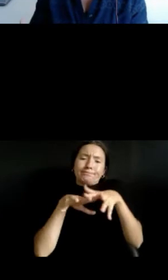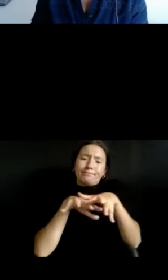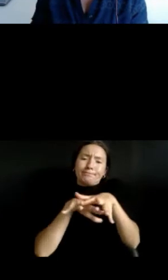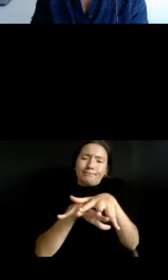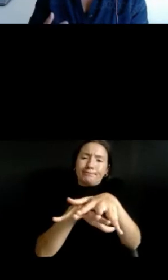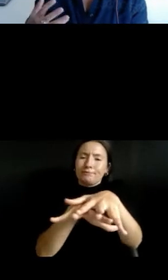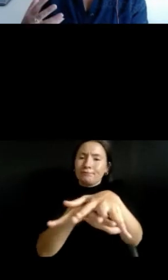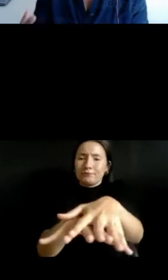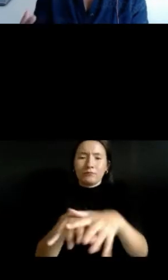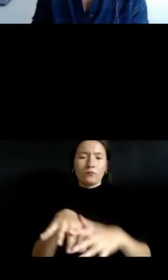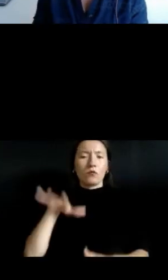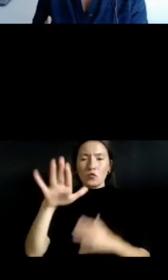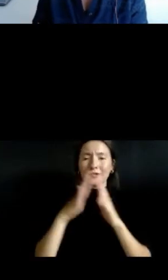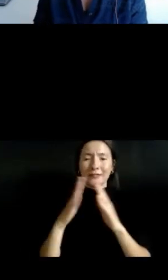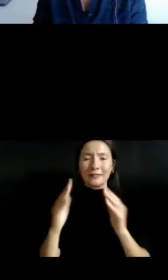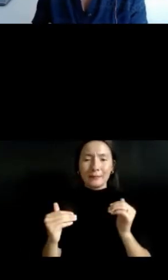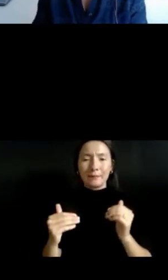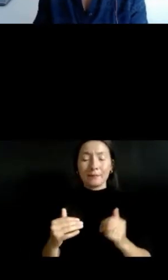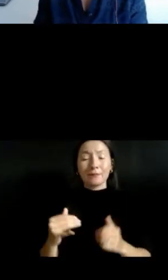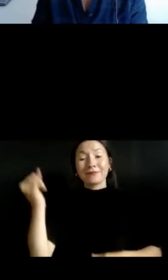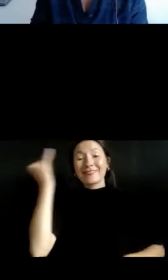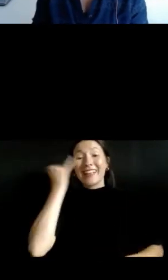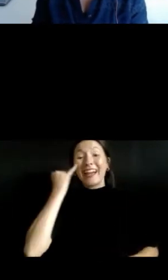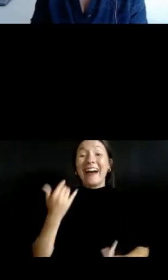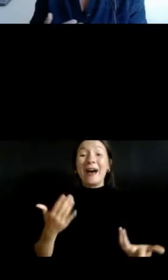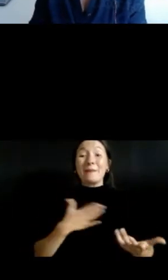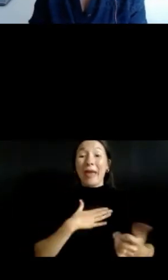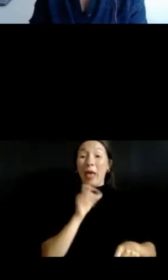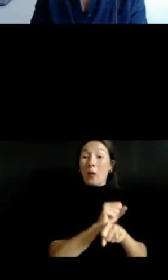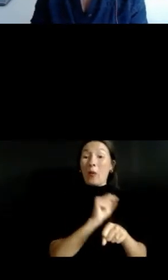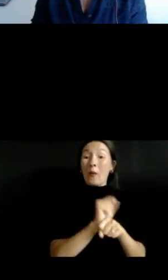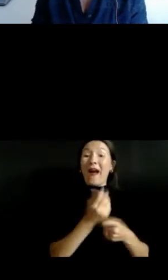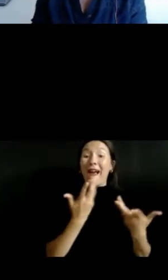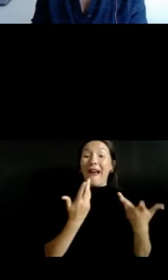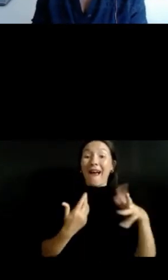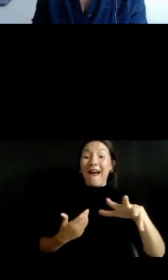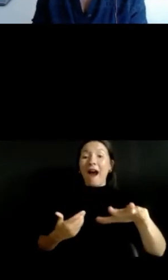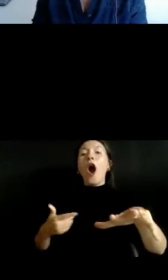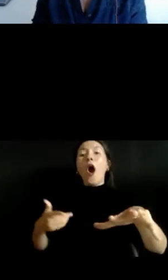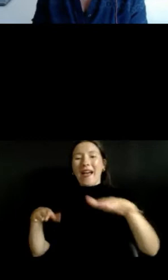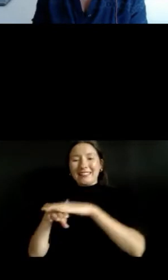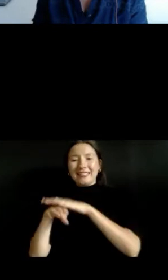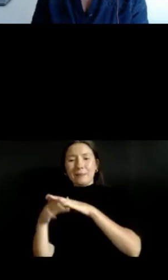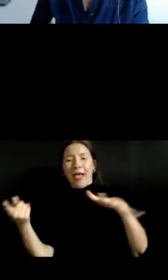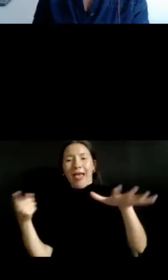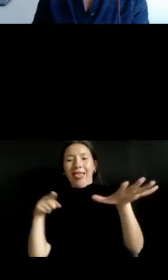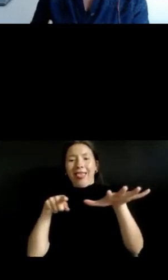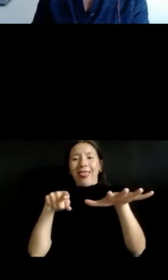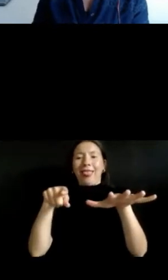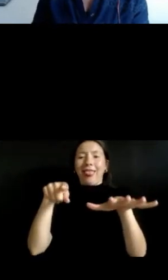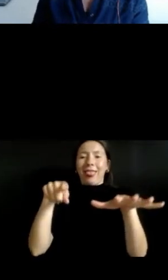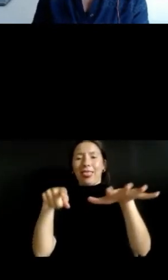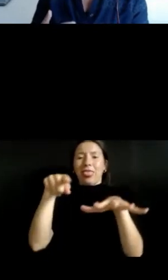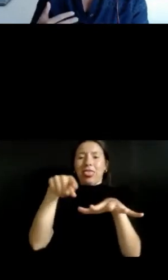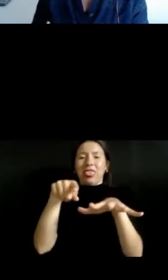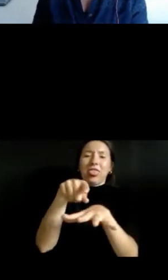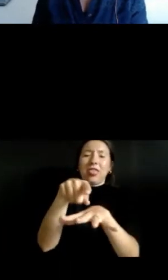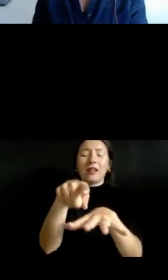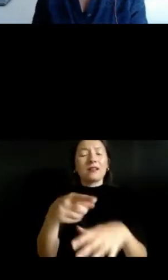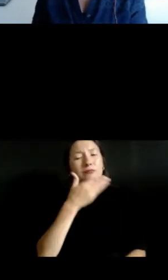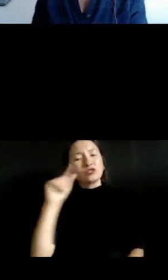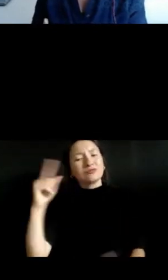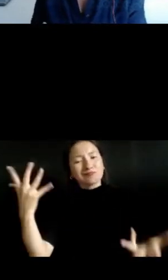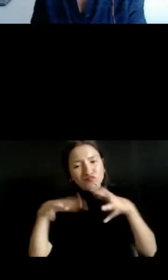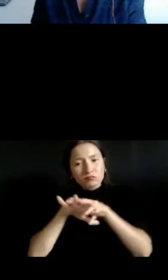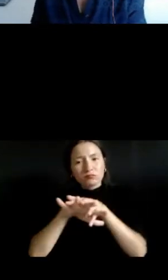just there as you're designing and developing your content. So I hope you agree that there are some great examples of best practice